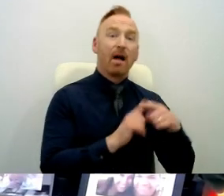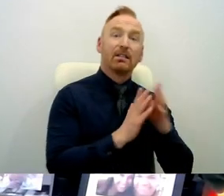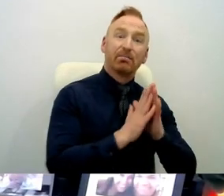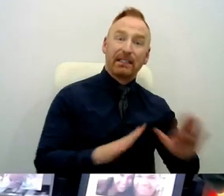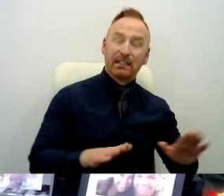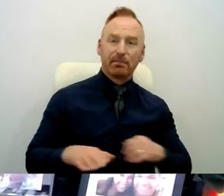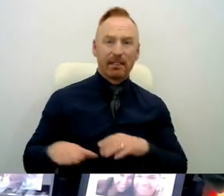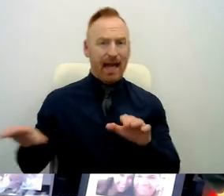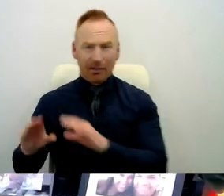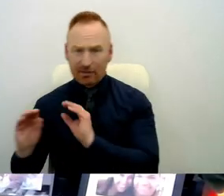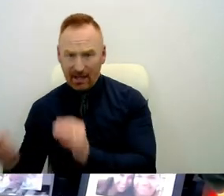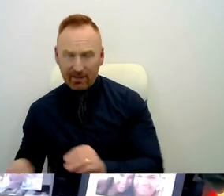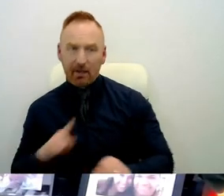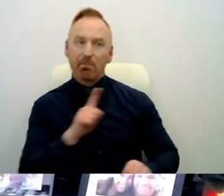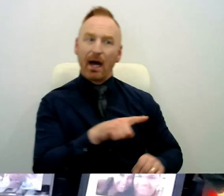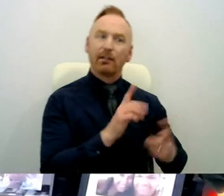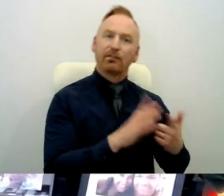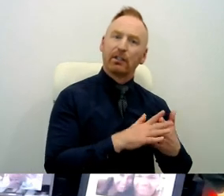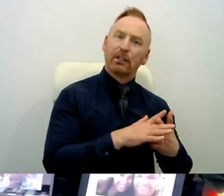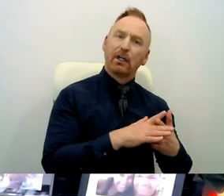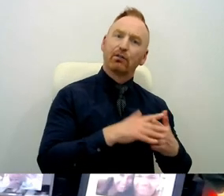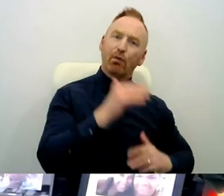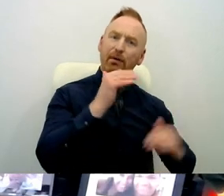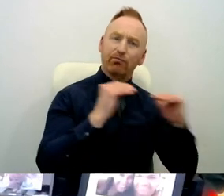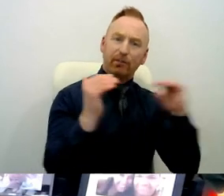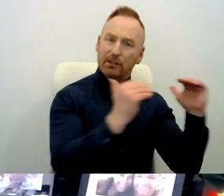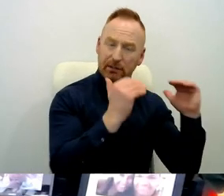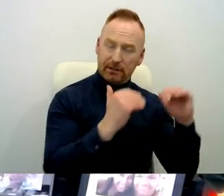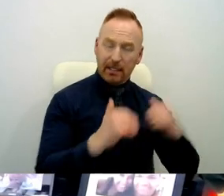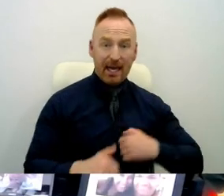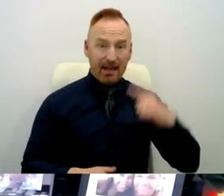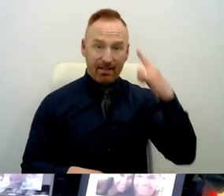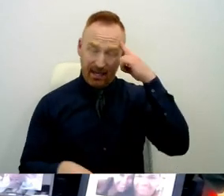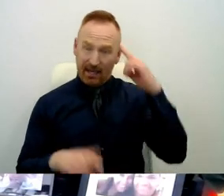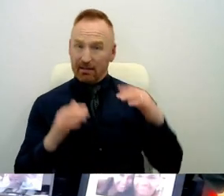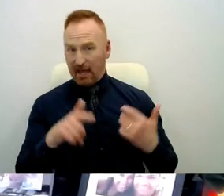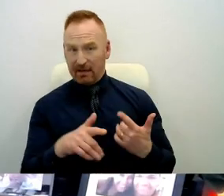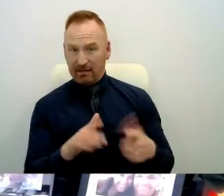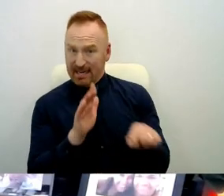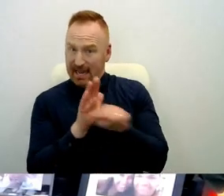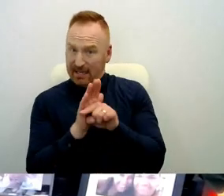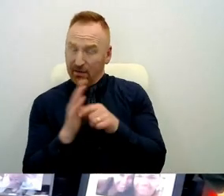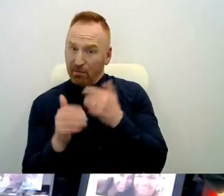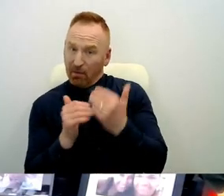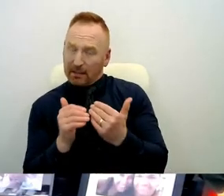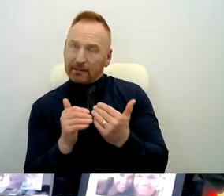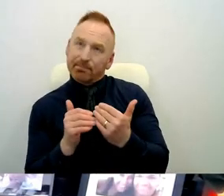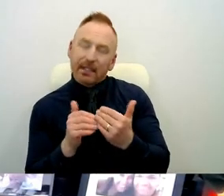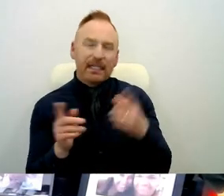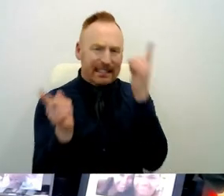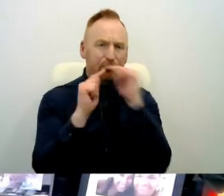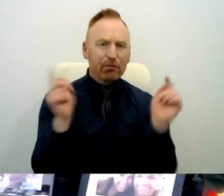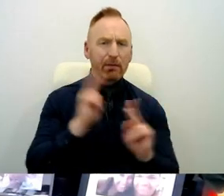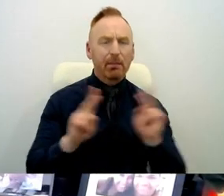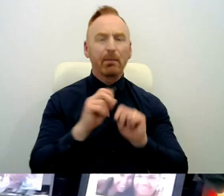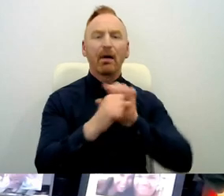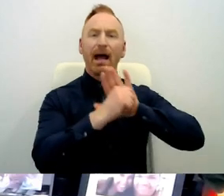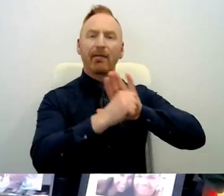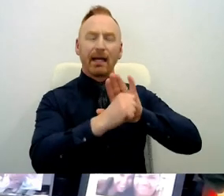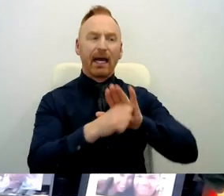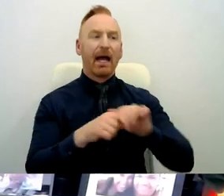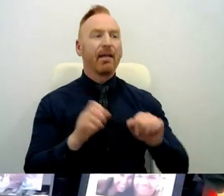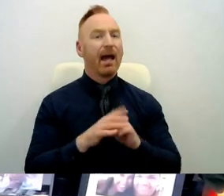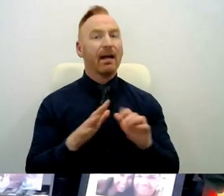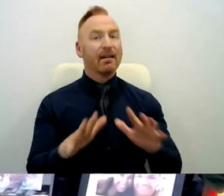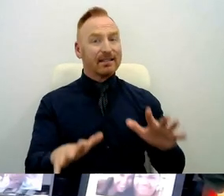justice. Dr. King didn't see tension as an inherently negative state. He disagreed with those who advocated that the